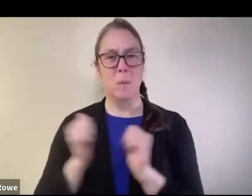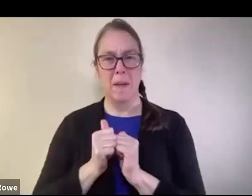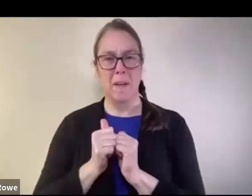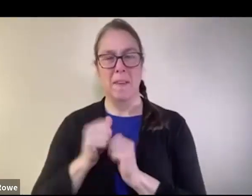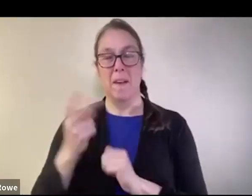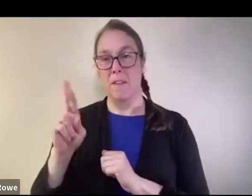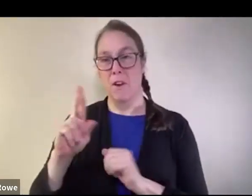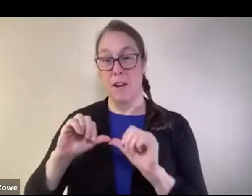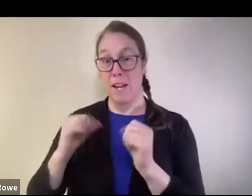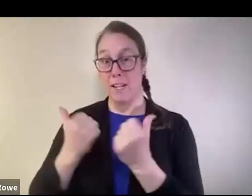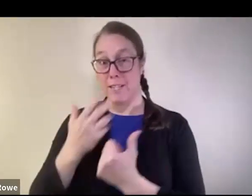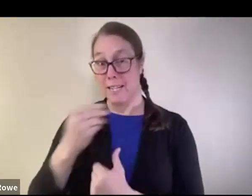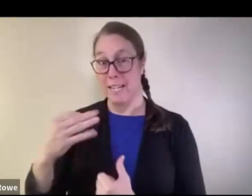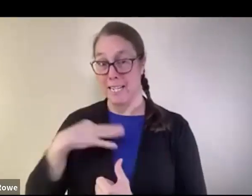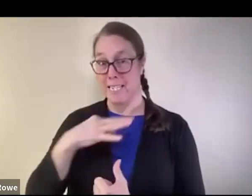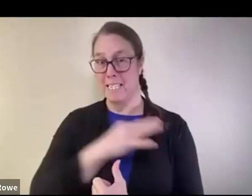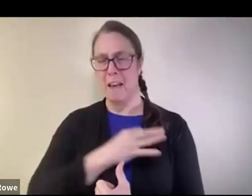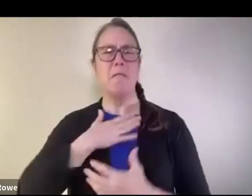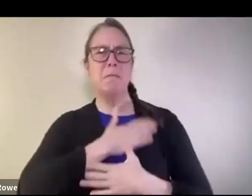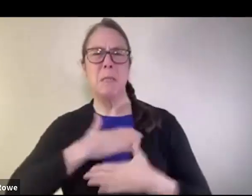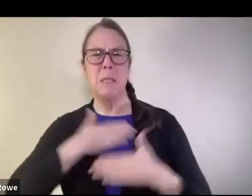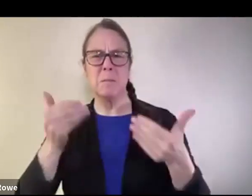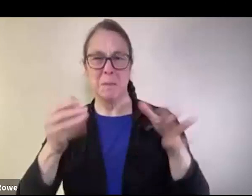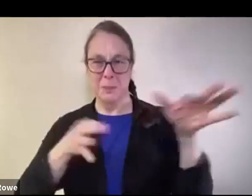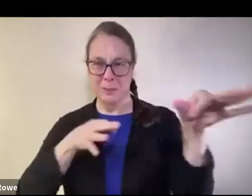the VR agency and staff.